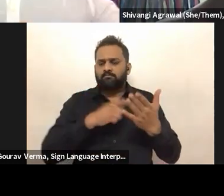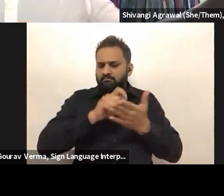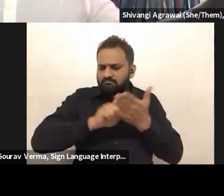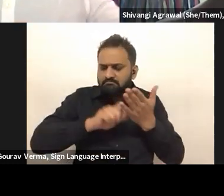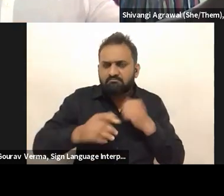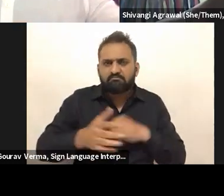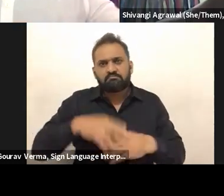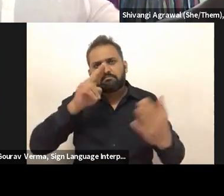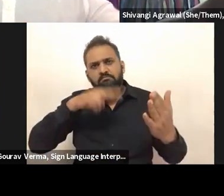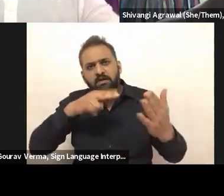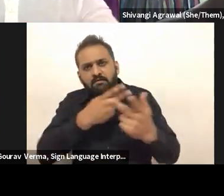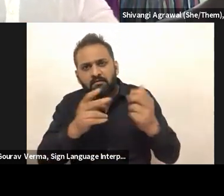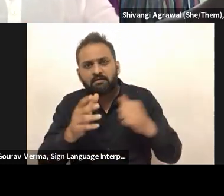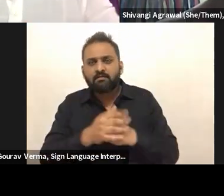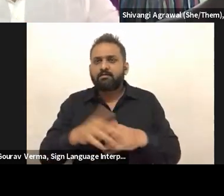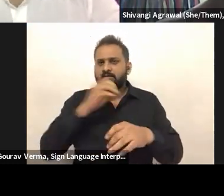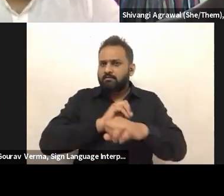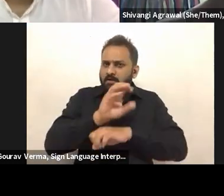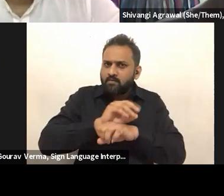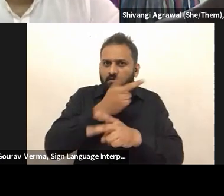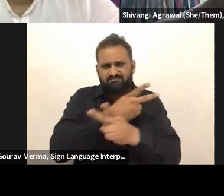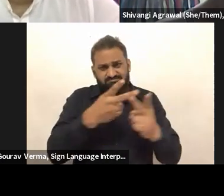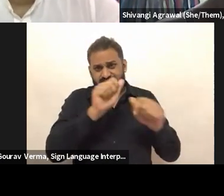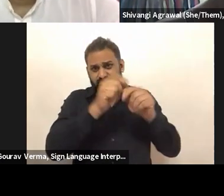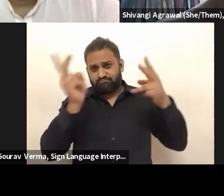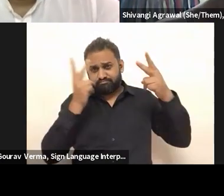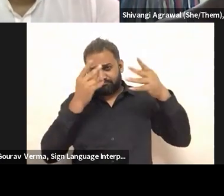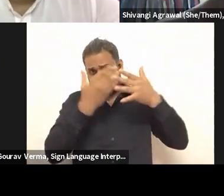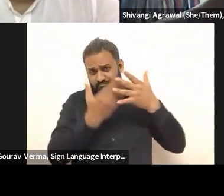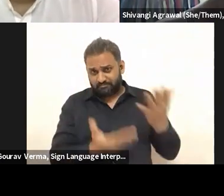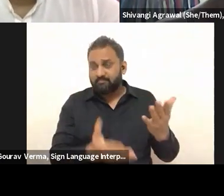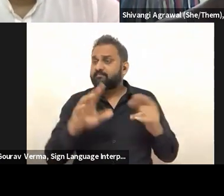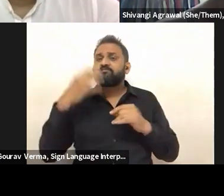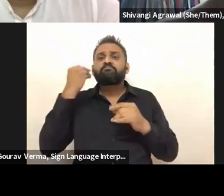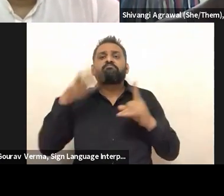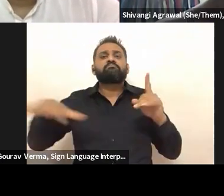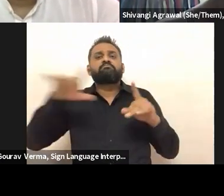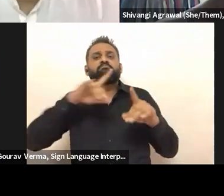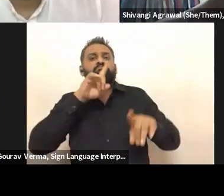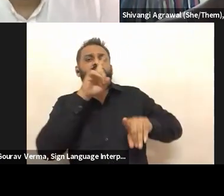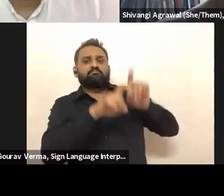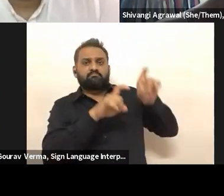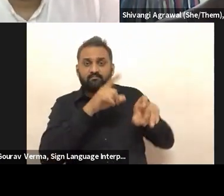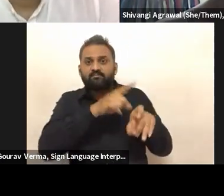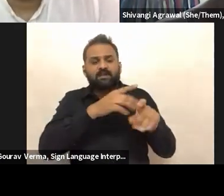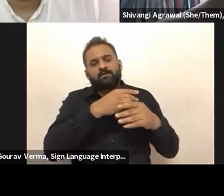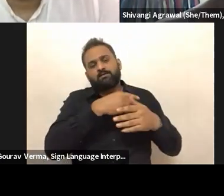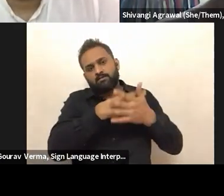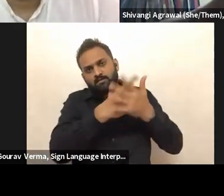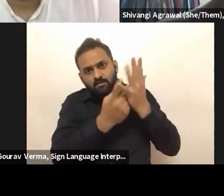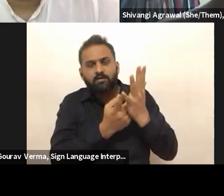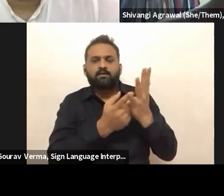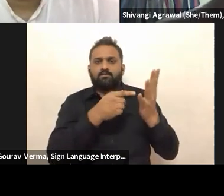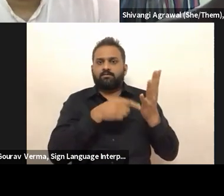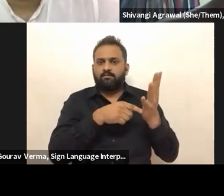consultant, advisor. And I'm curious, and as are the audience, which of those hats do you feel like, if